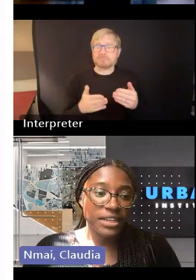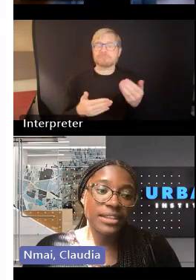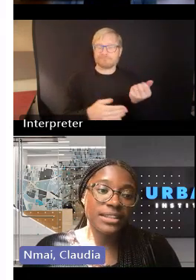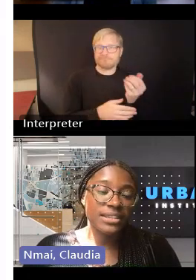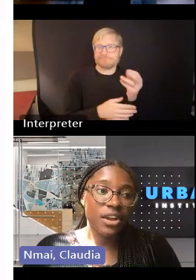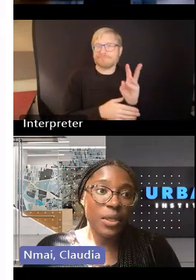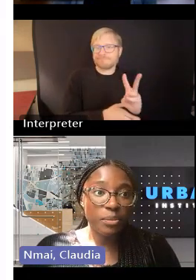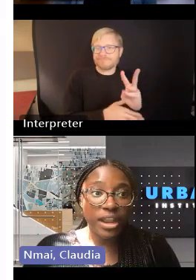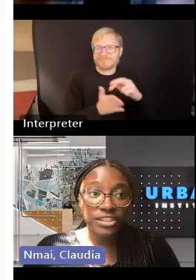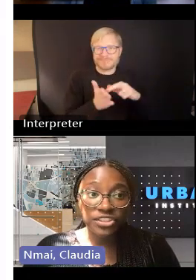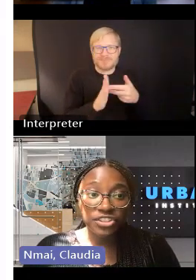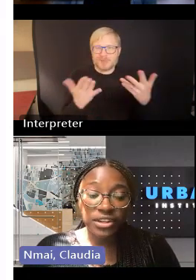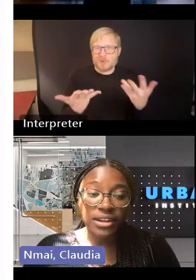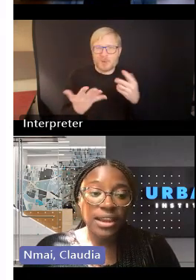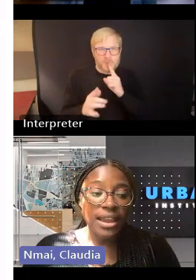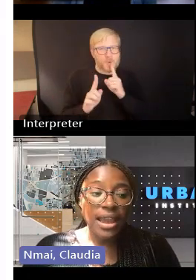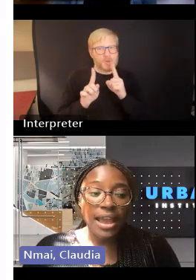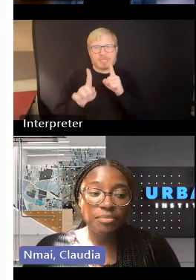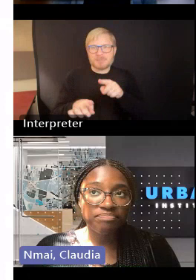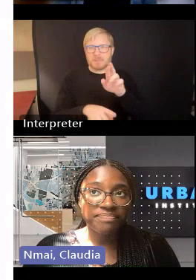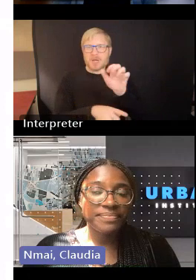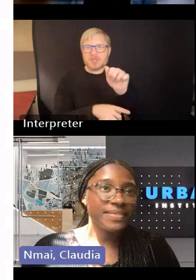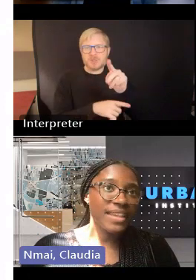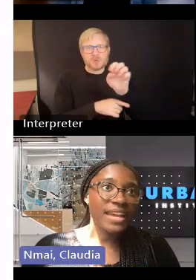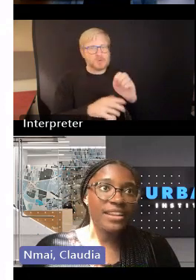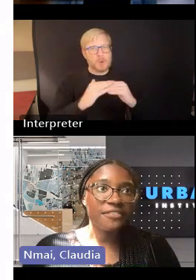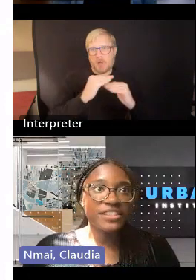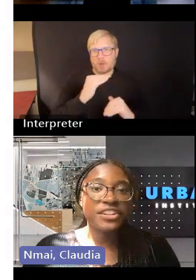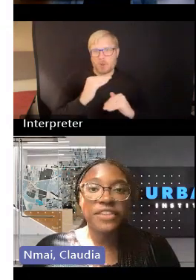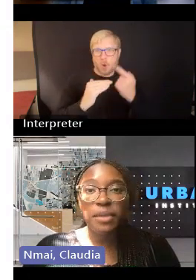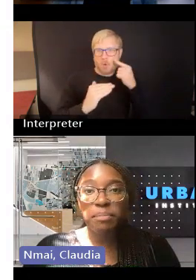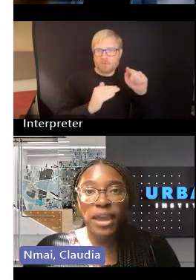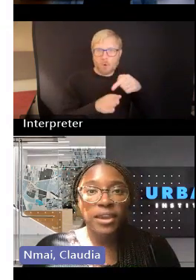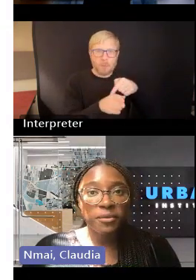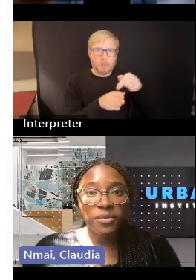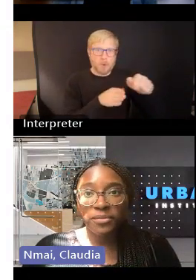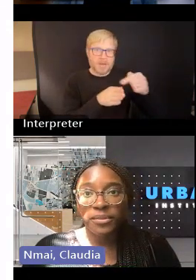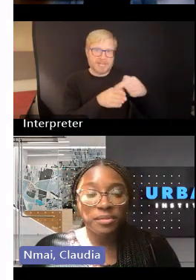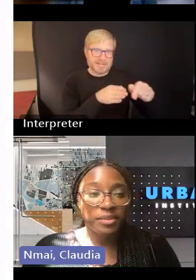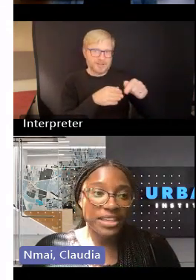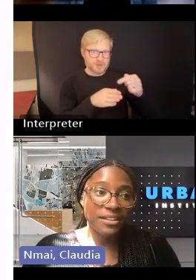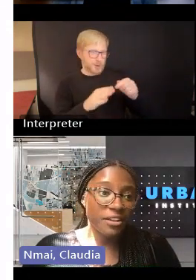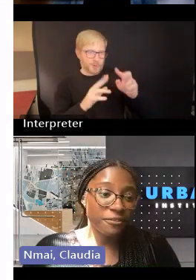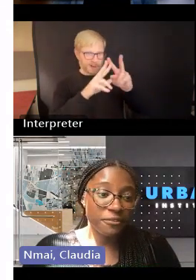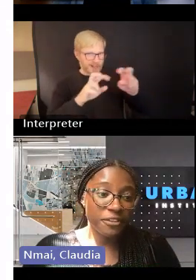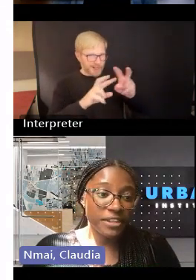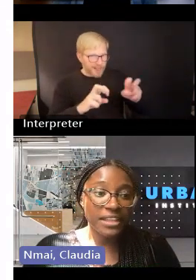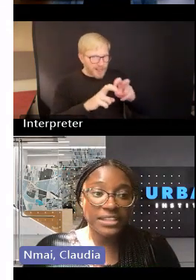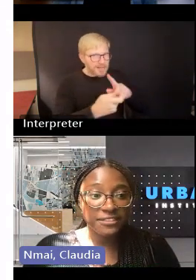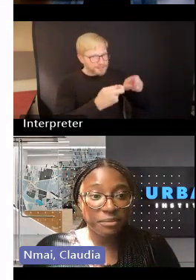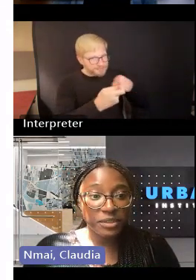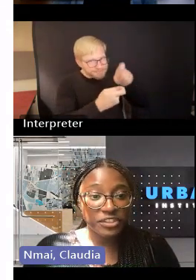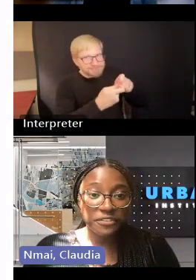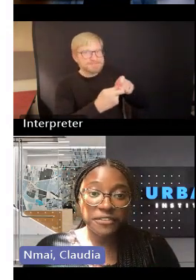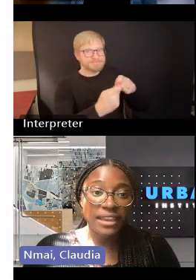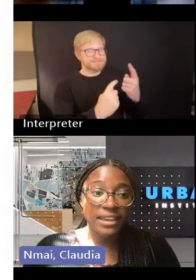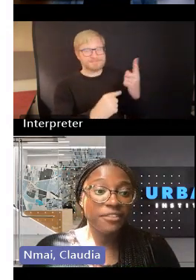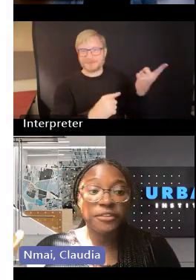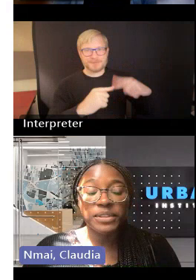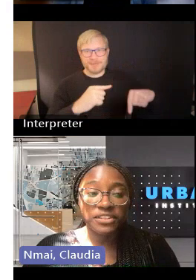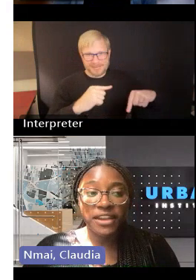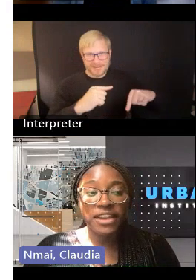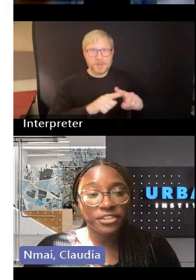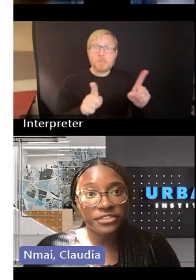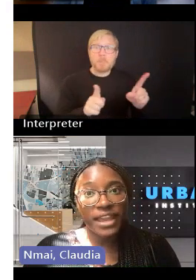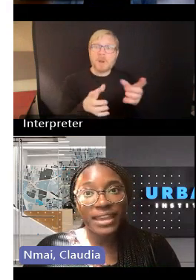any meaningful analysis on the practitioner side of this survey, but we were able to get a lot of fruitful analysis from the